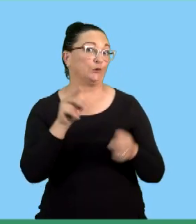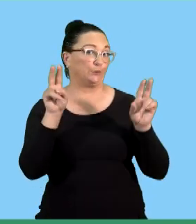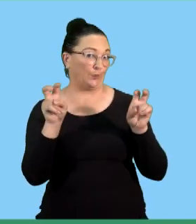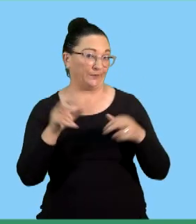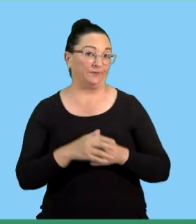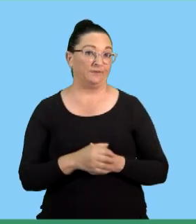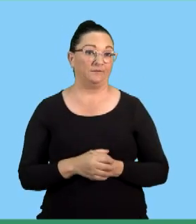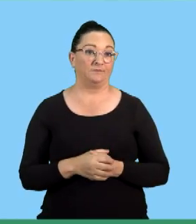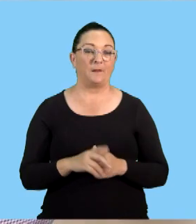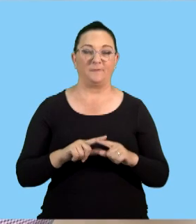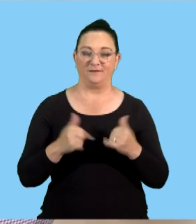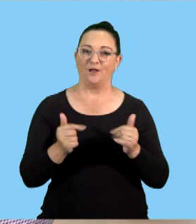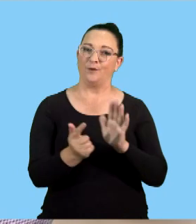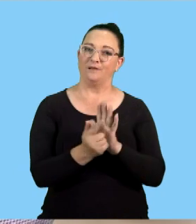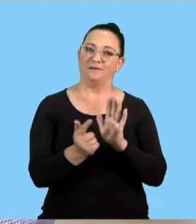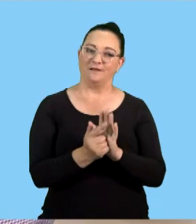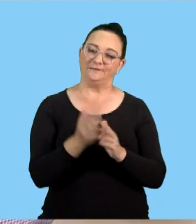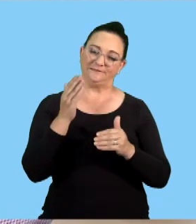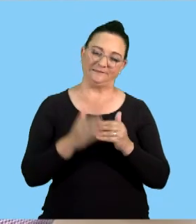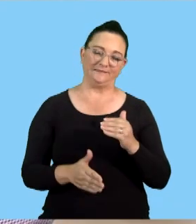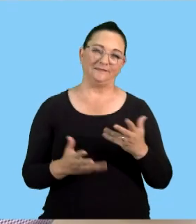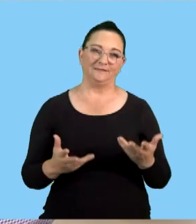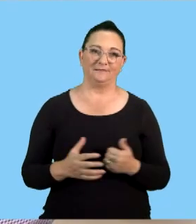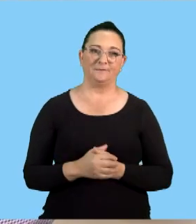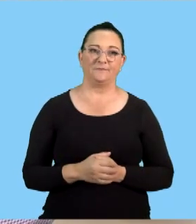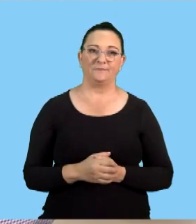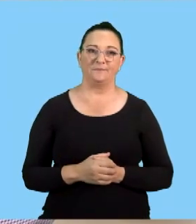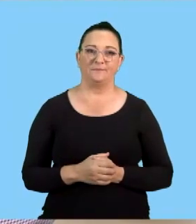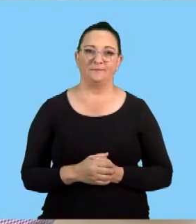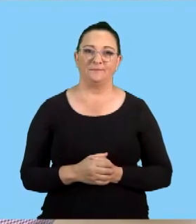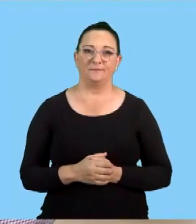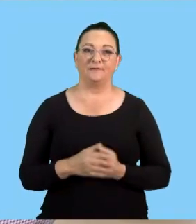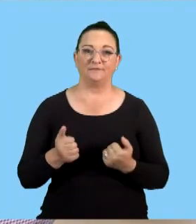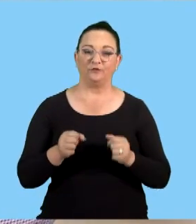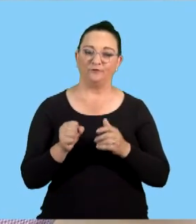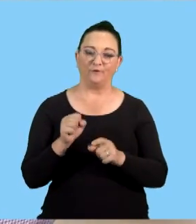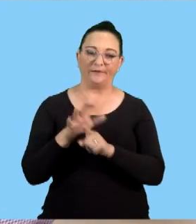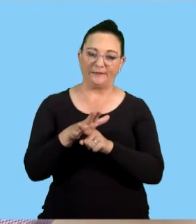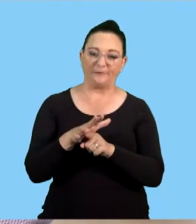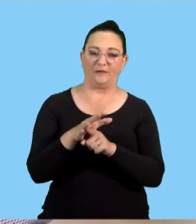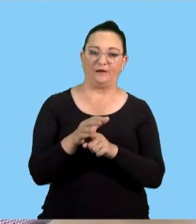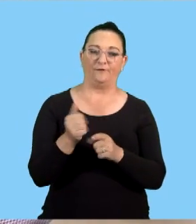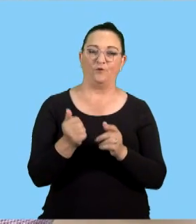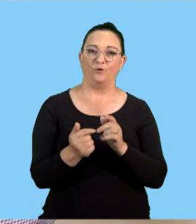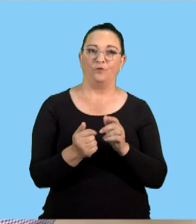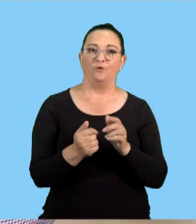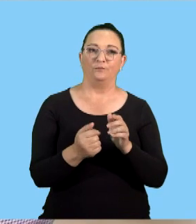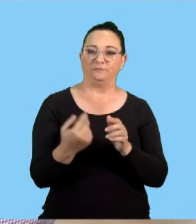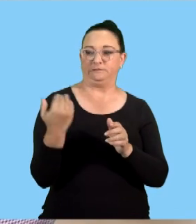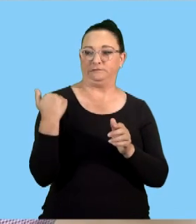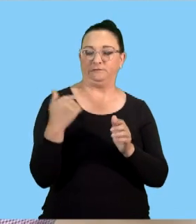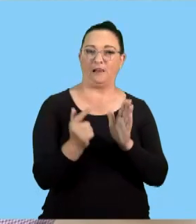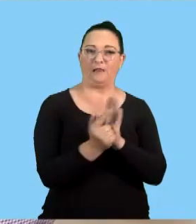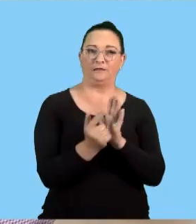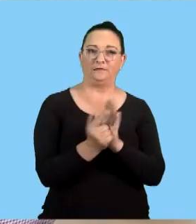we're discussing. So we've come to the end of the topic. As mentioned, we did the impact of the recent legislation. We spoke about